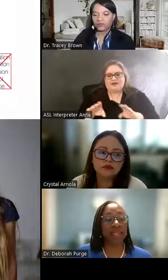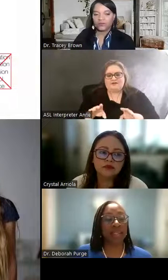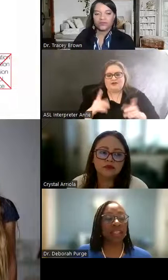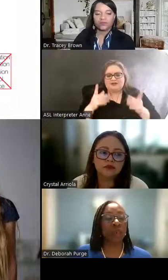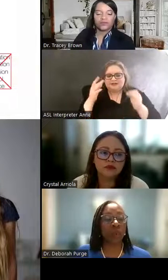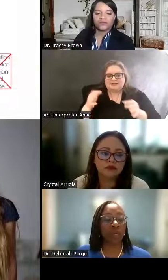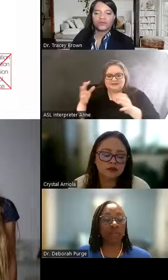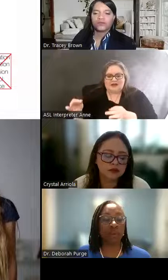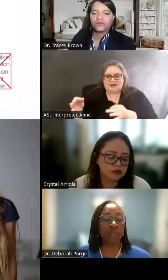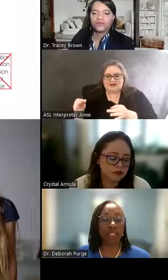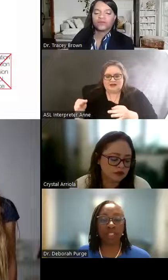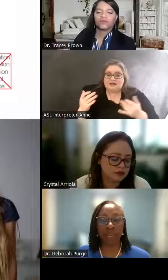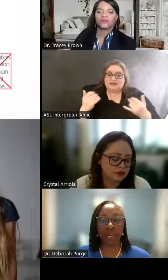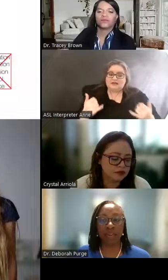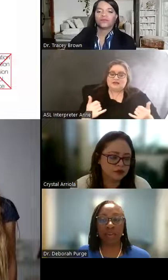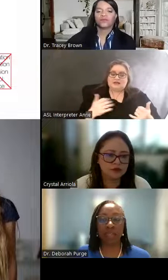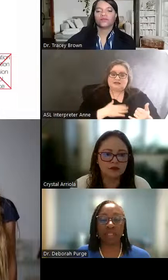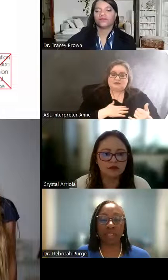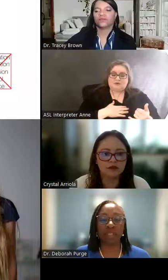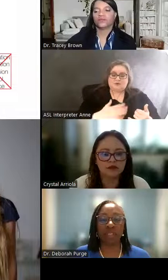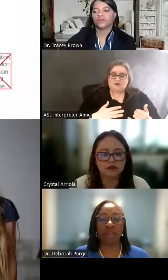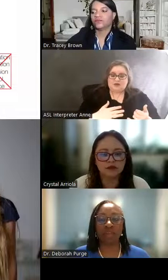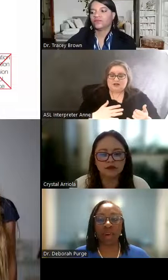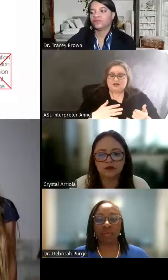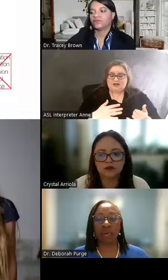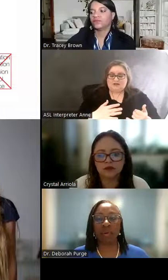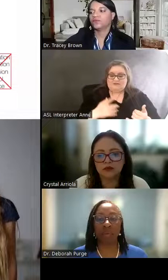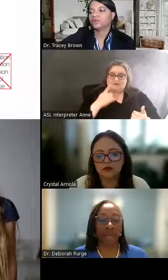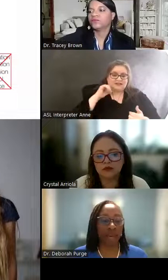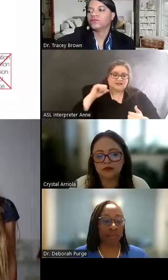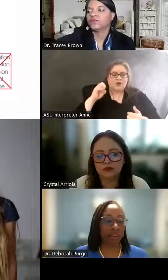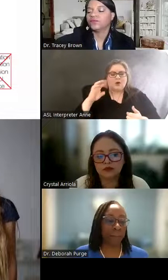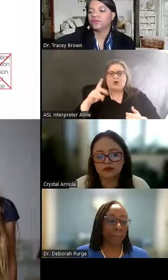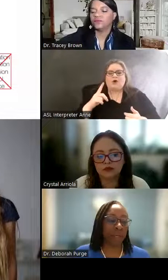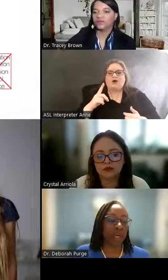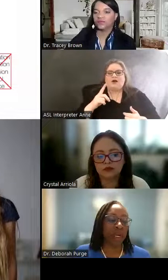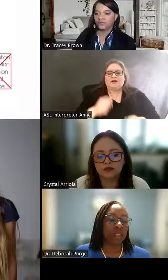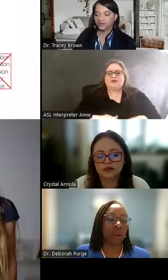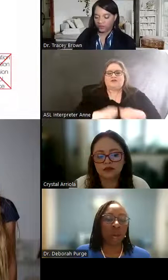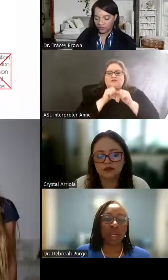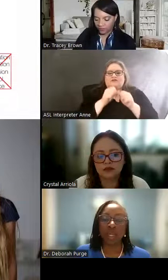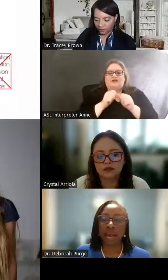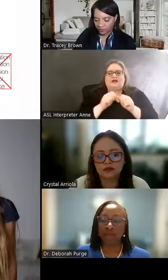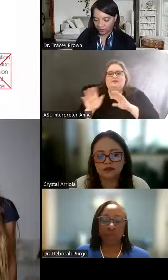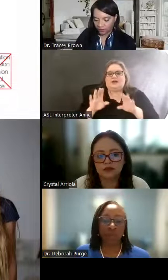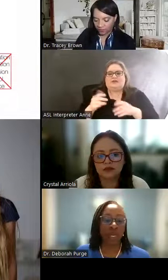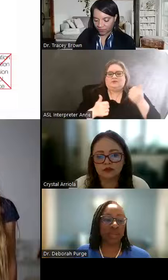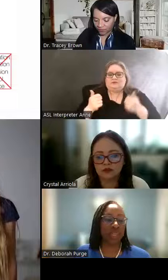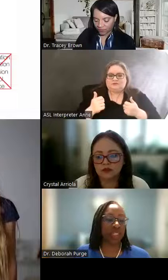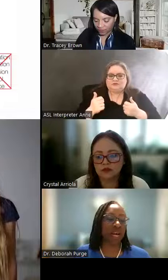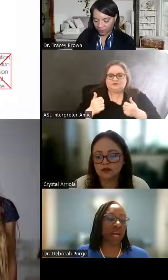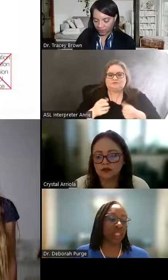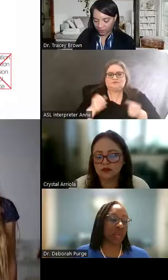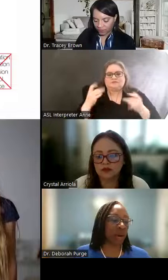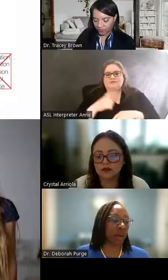decide, is this willful disobedient or is this survival behavior? So a lot of times we